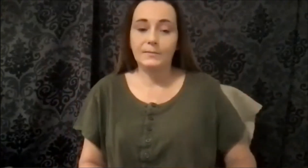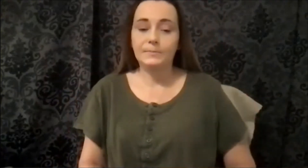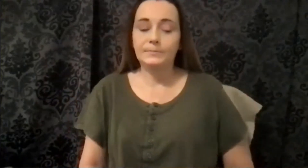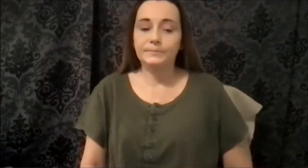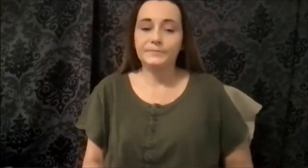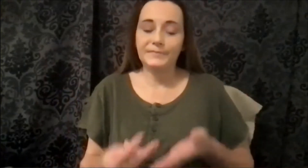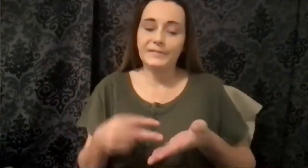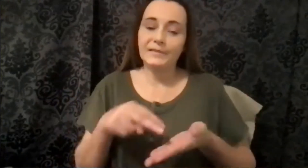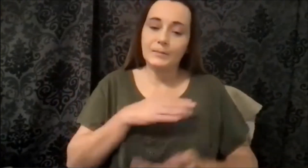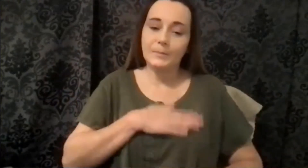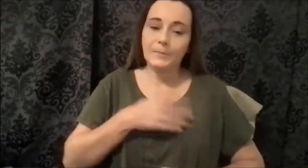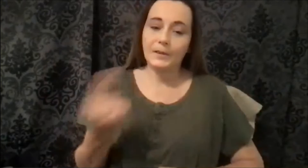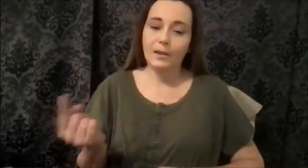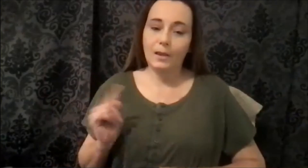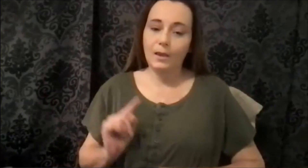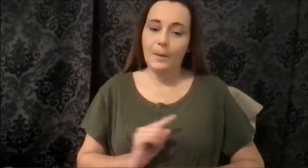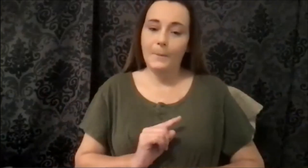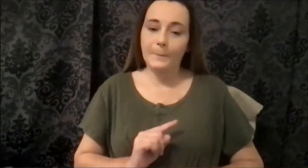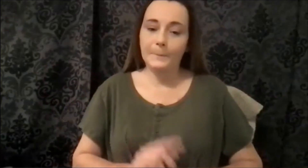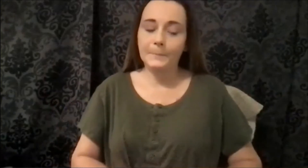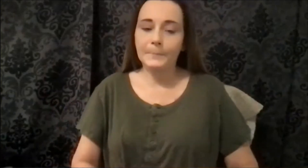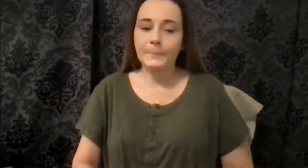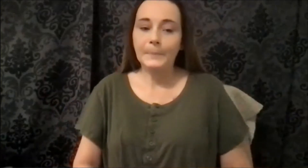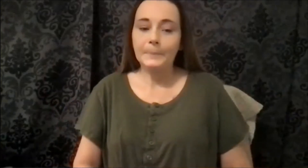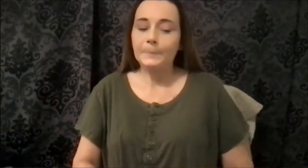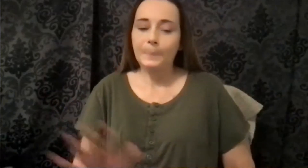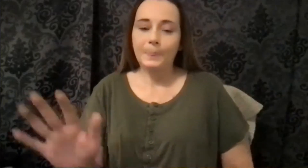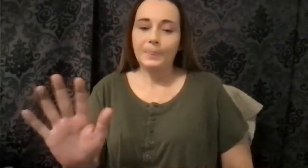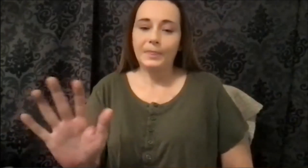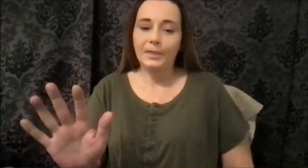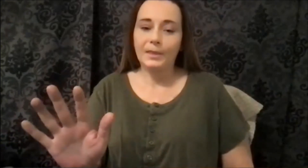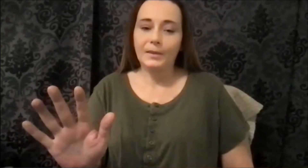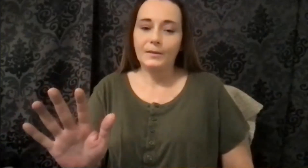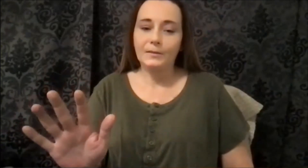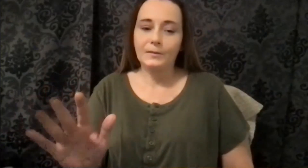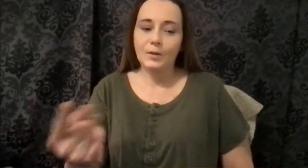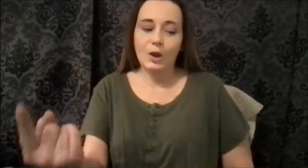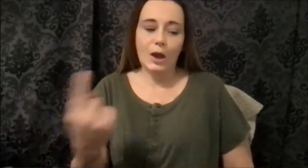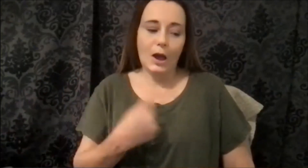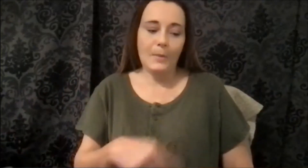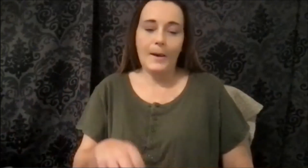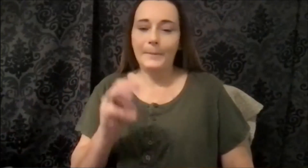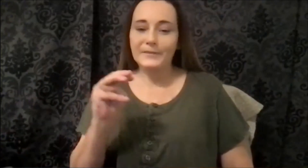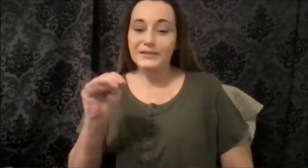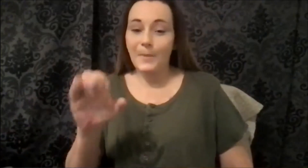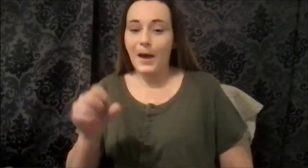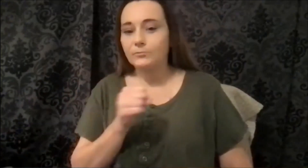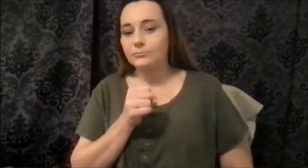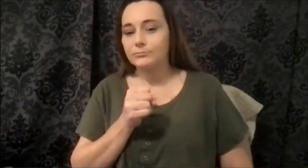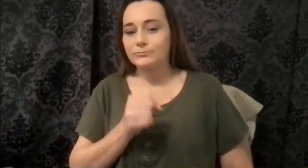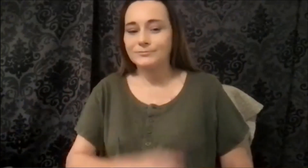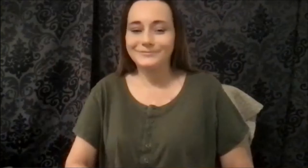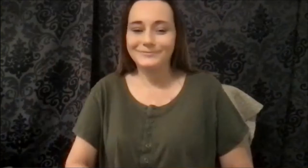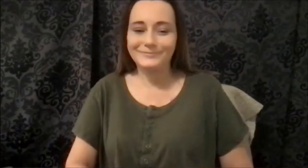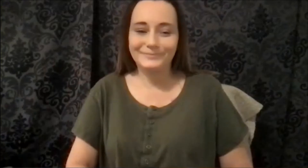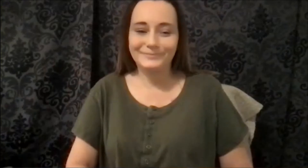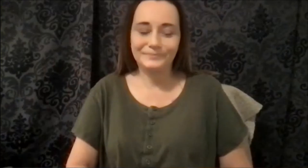Stand up and come up, please. Come up, come up to the microphone, please. Come on,